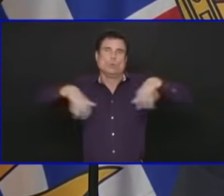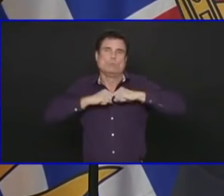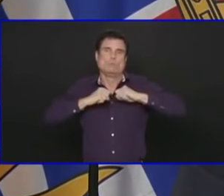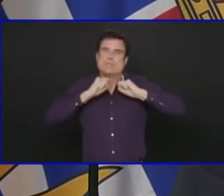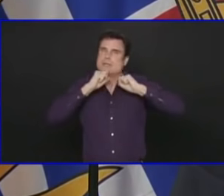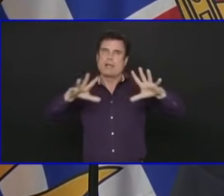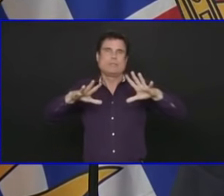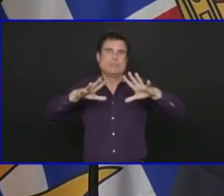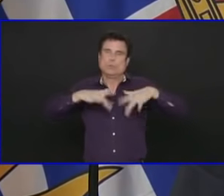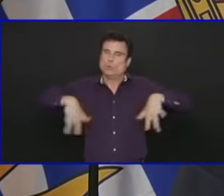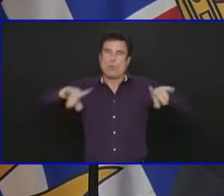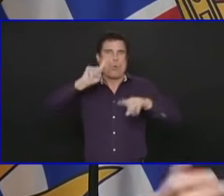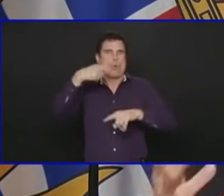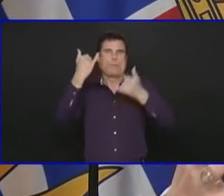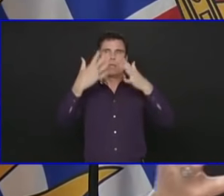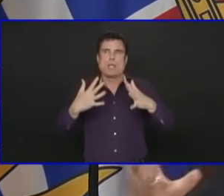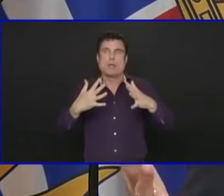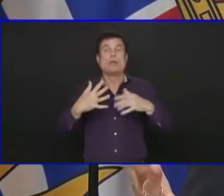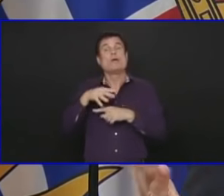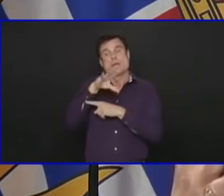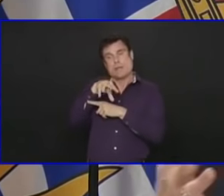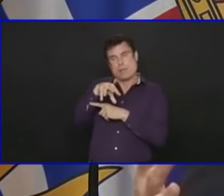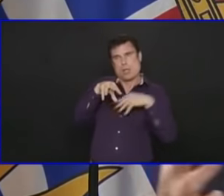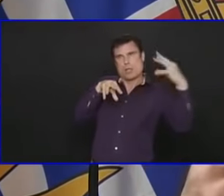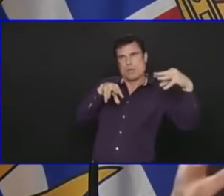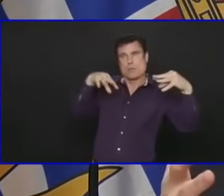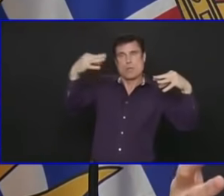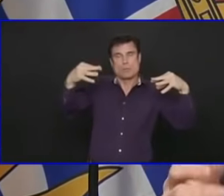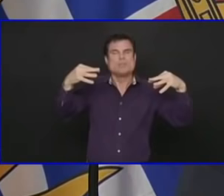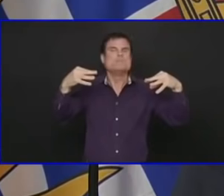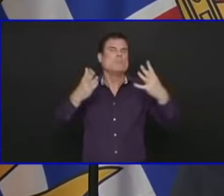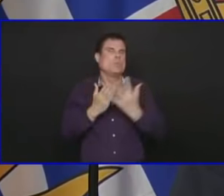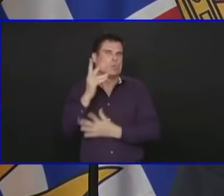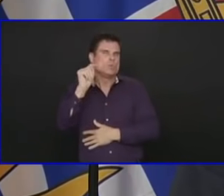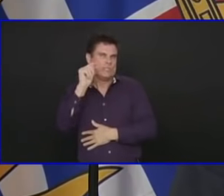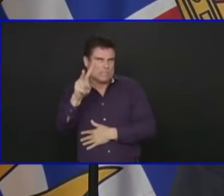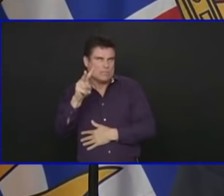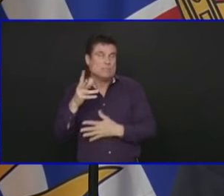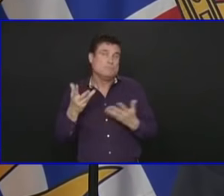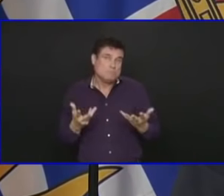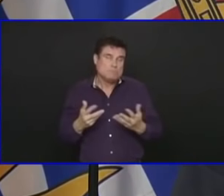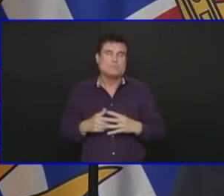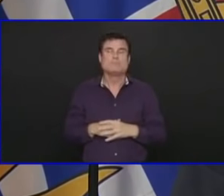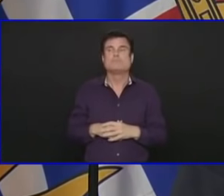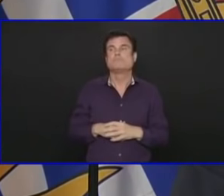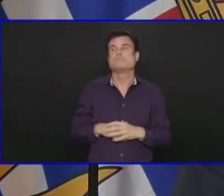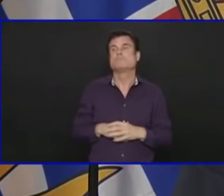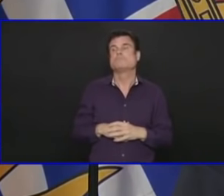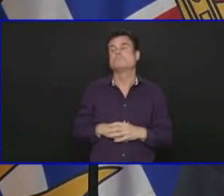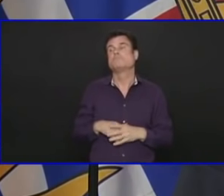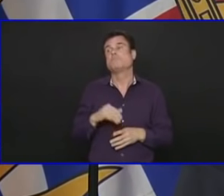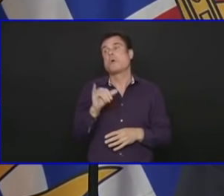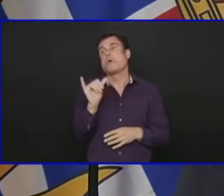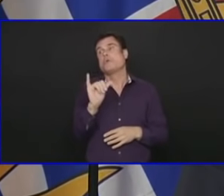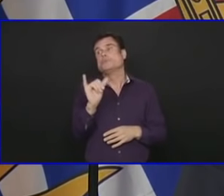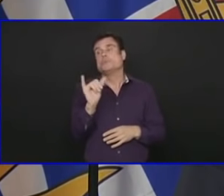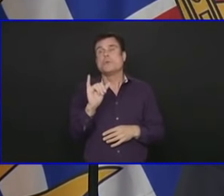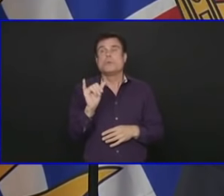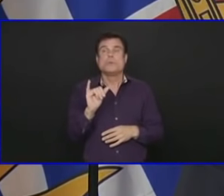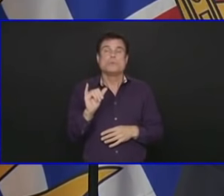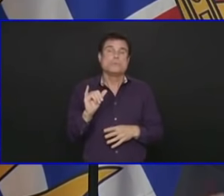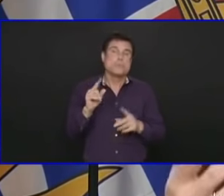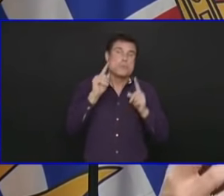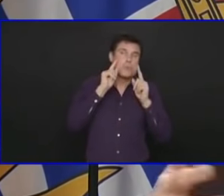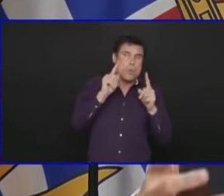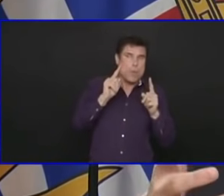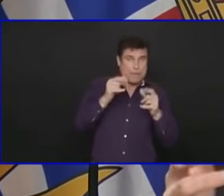people are wearing face masks. So there's ways that players are protected when they're on the ice. So I absolutely think that these are the types of